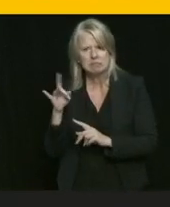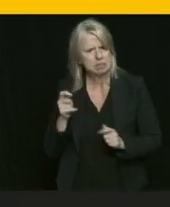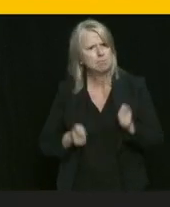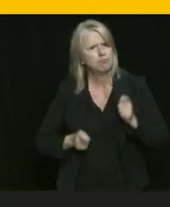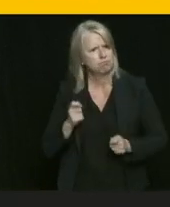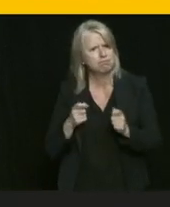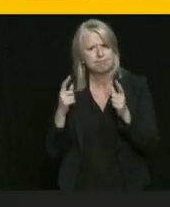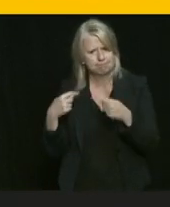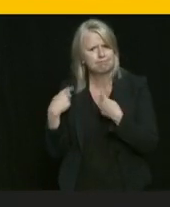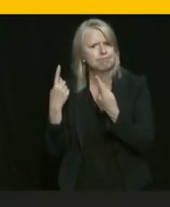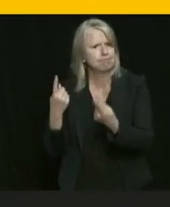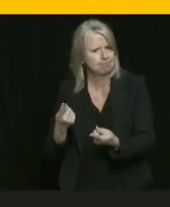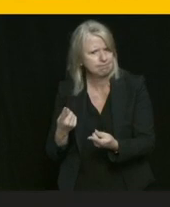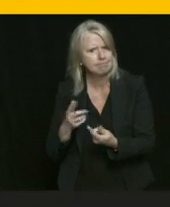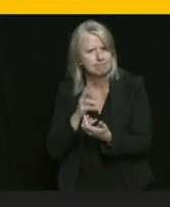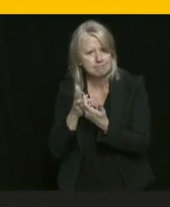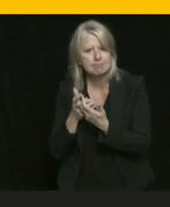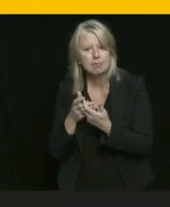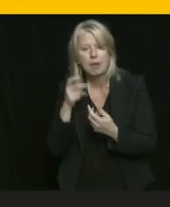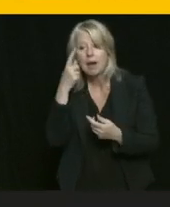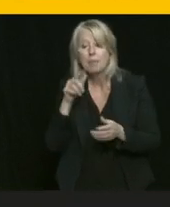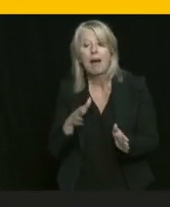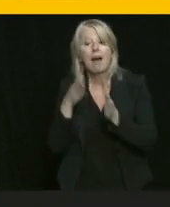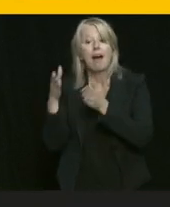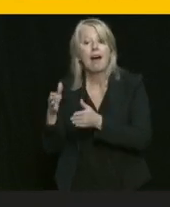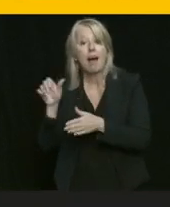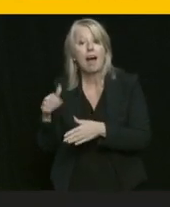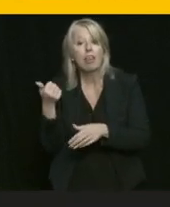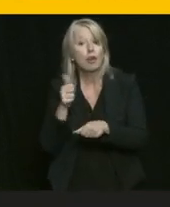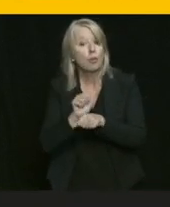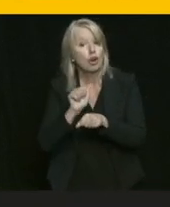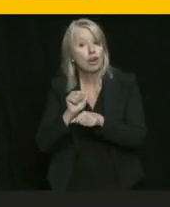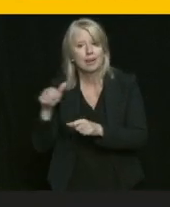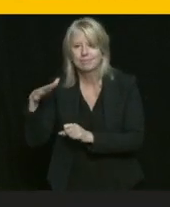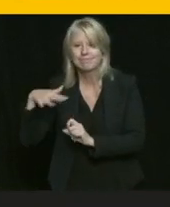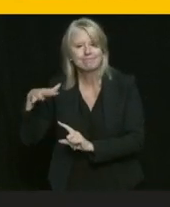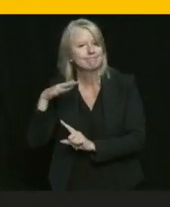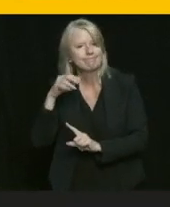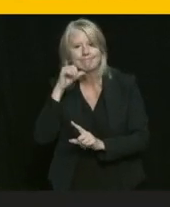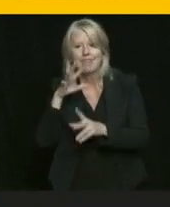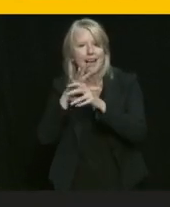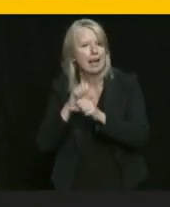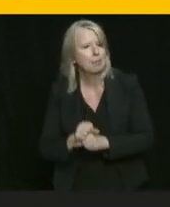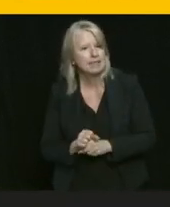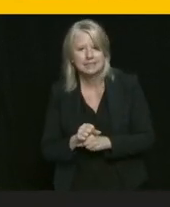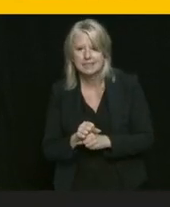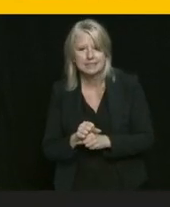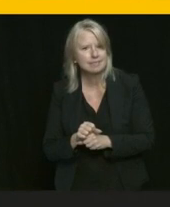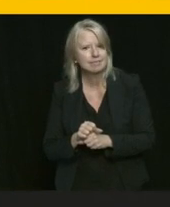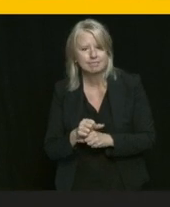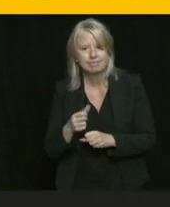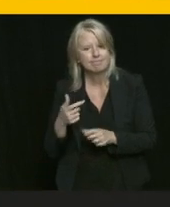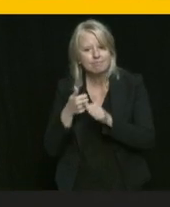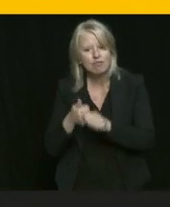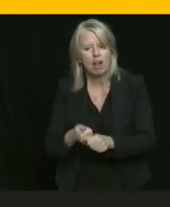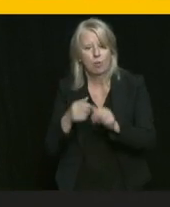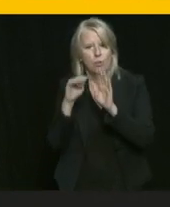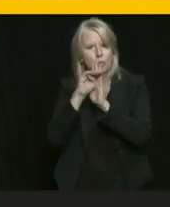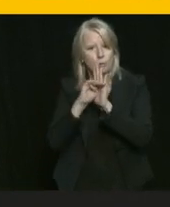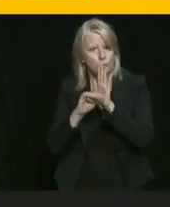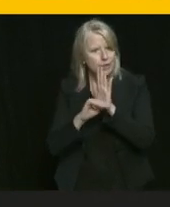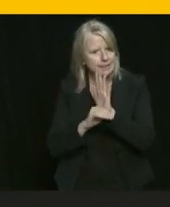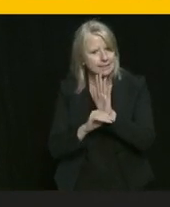time. But there are other workplaces that haven't got into the habit of putting in all those measures.